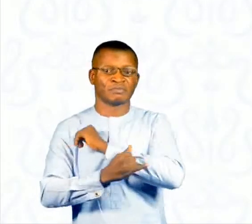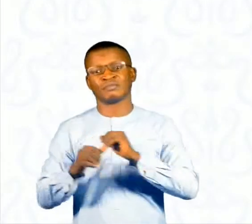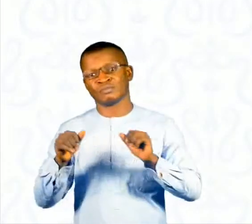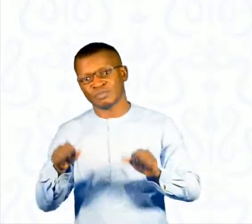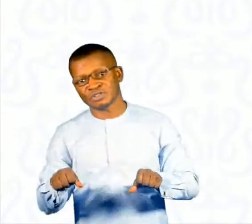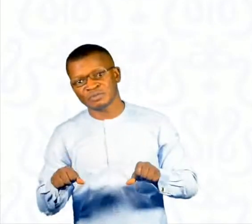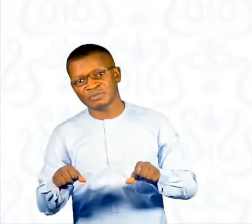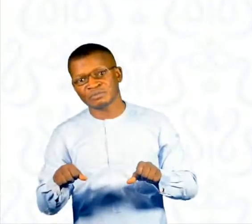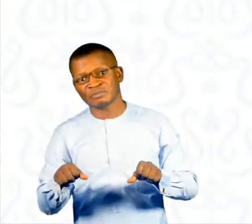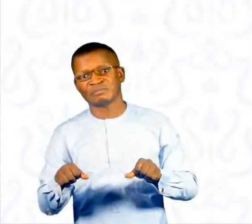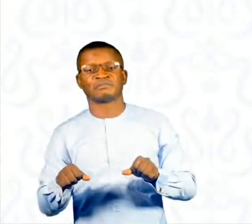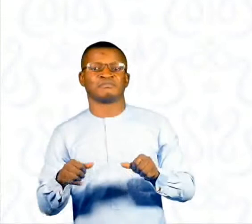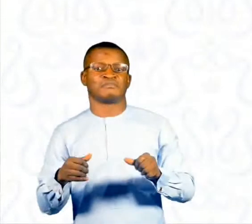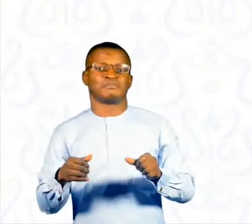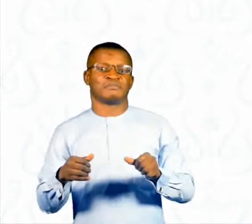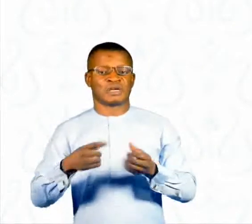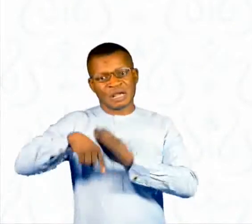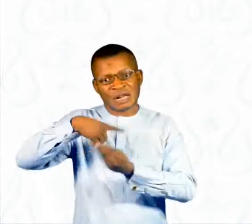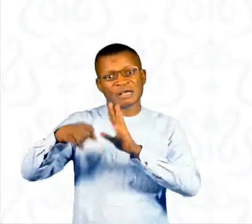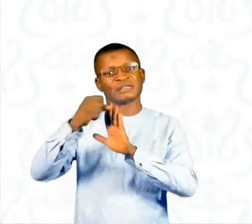It could be within a state,